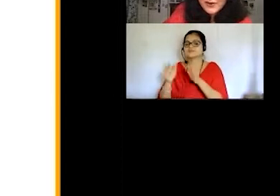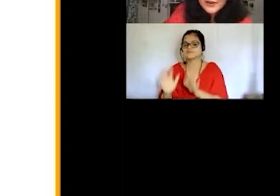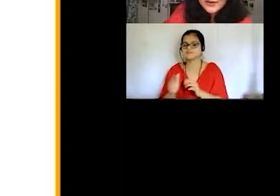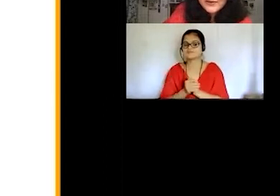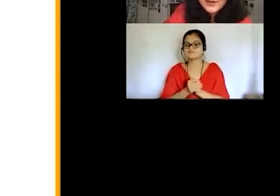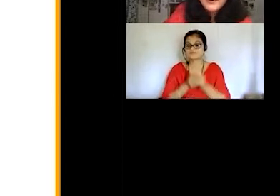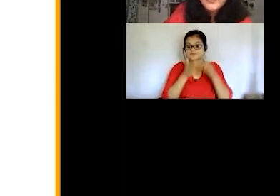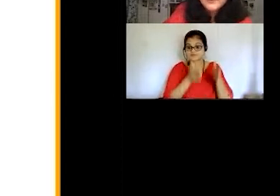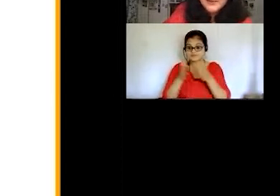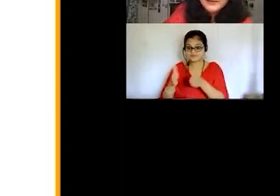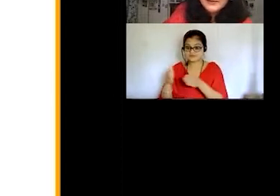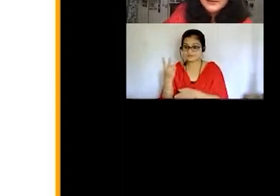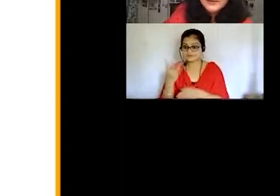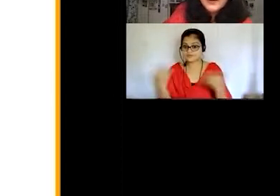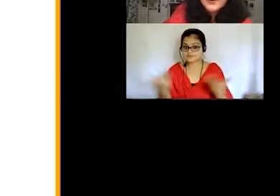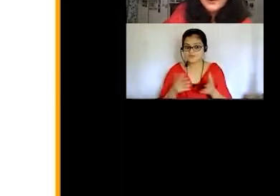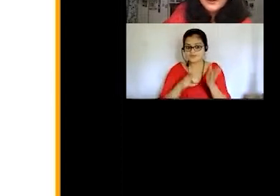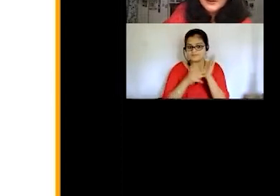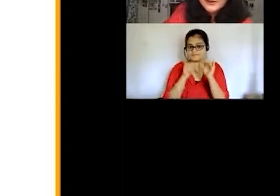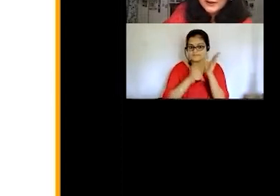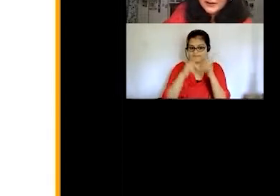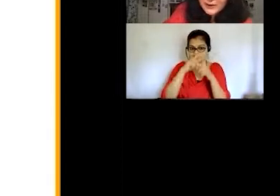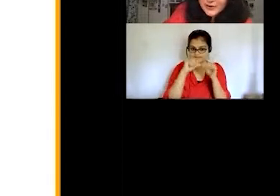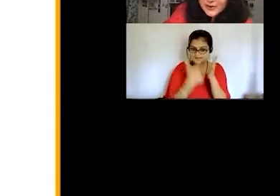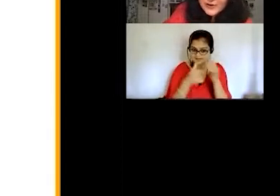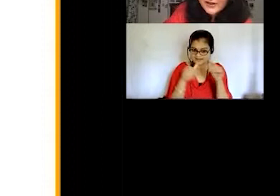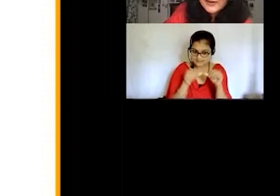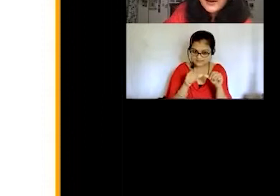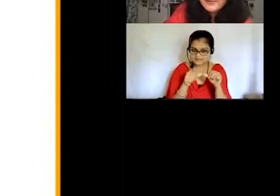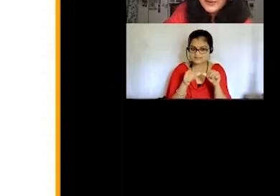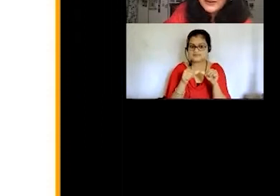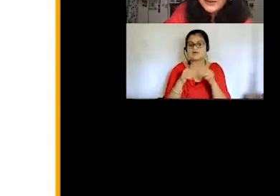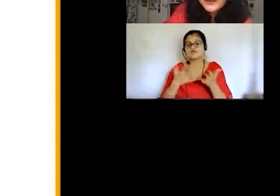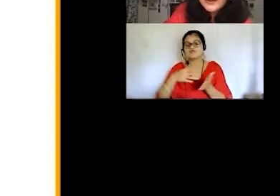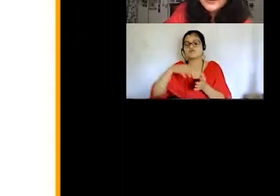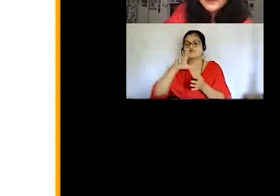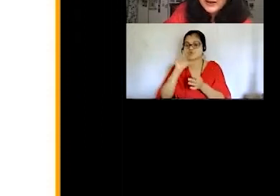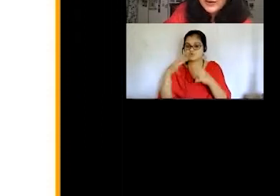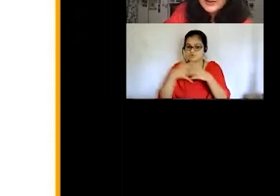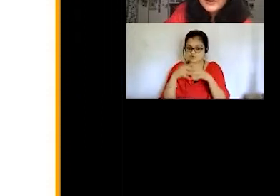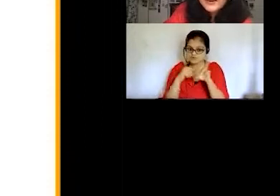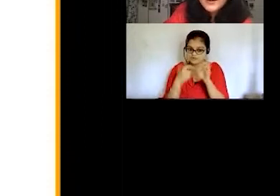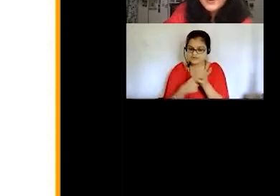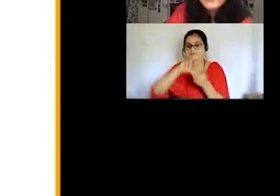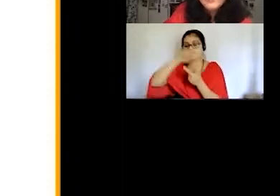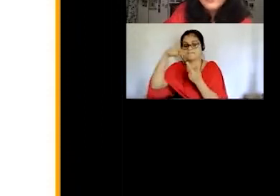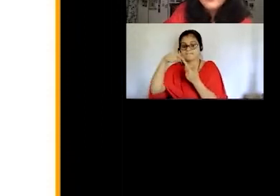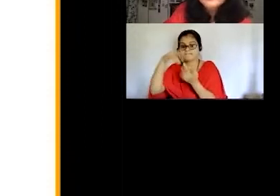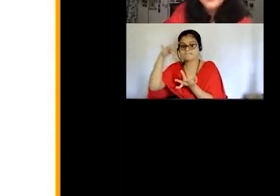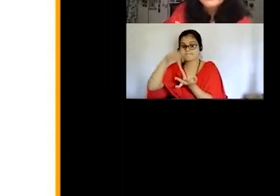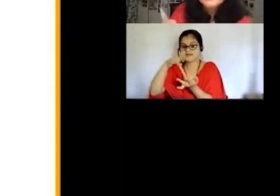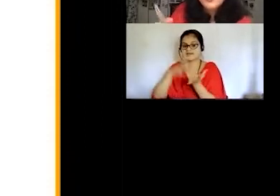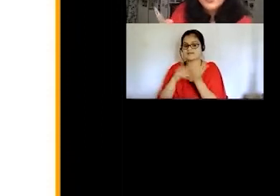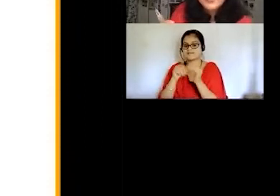3 octaves are mandra, or the lower octave, madhya, the middle octave, and tar,